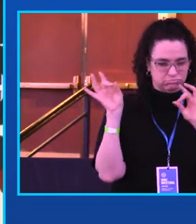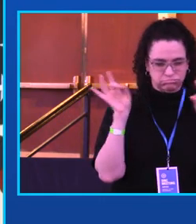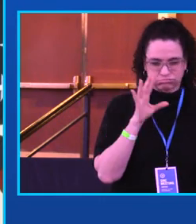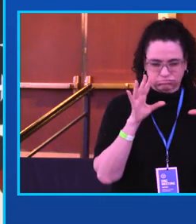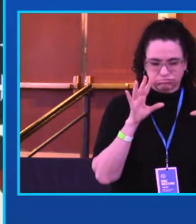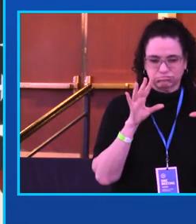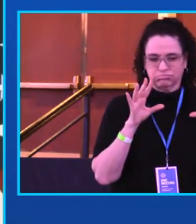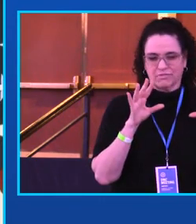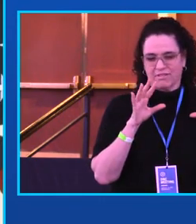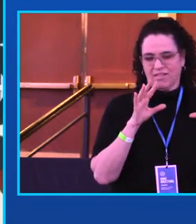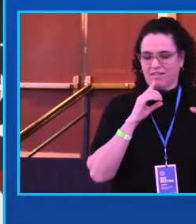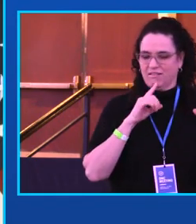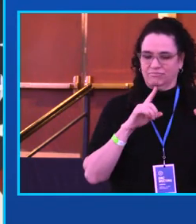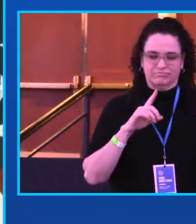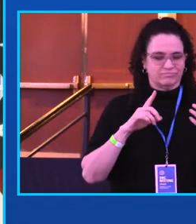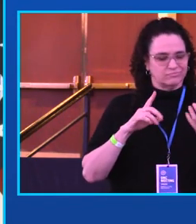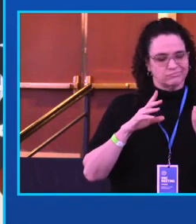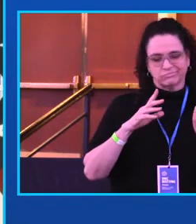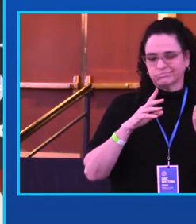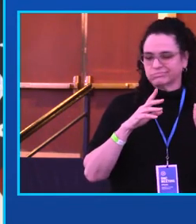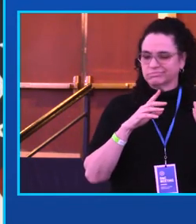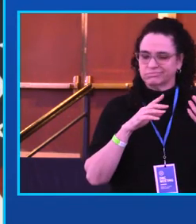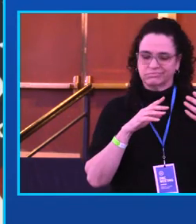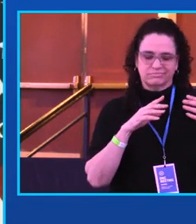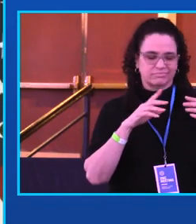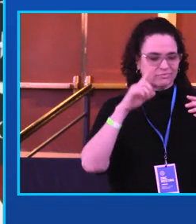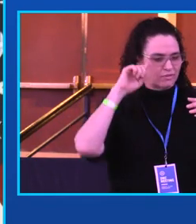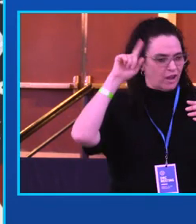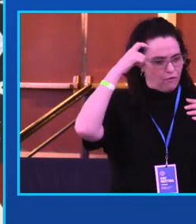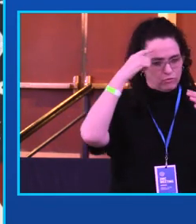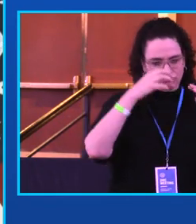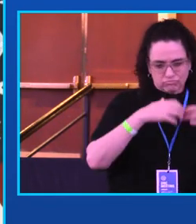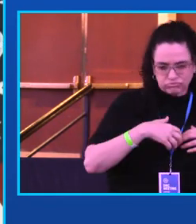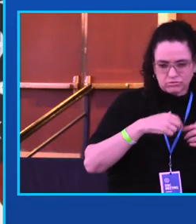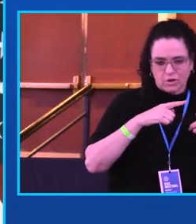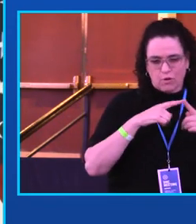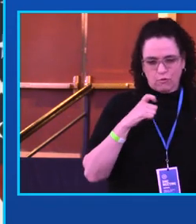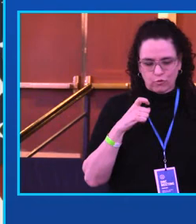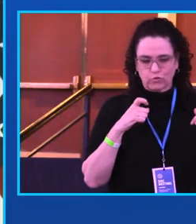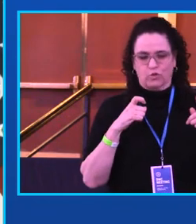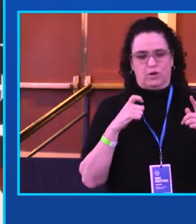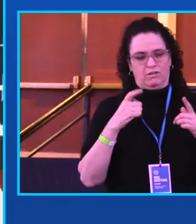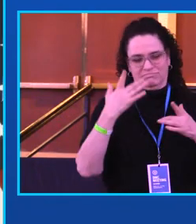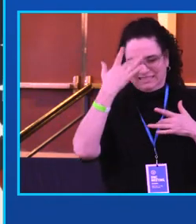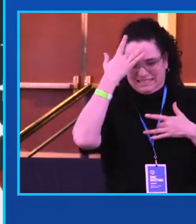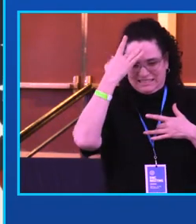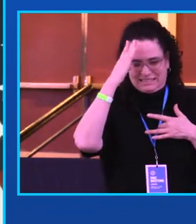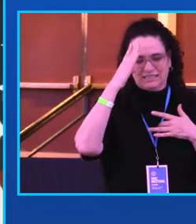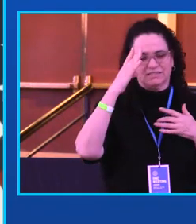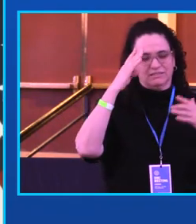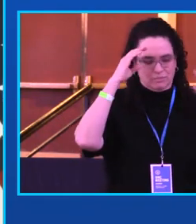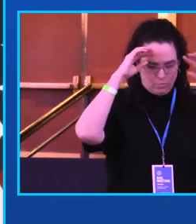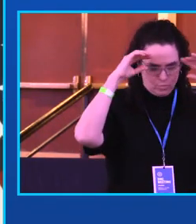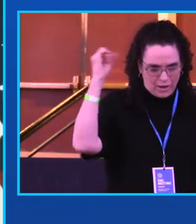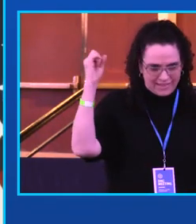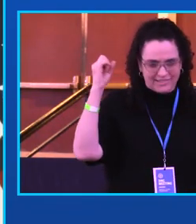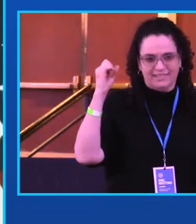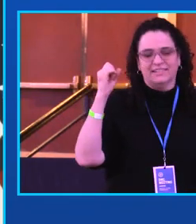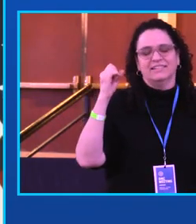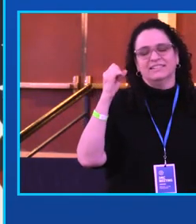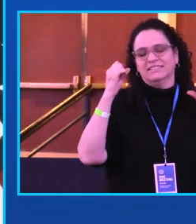apprentice president, we are all desiring to experience the possibility of a better